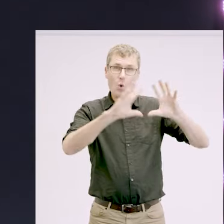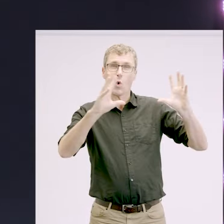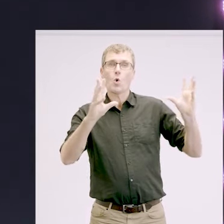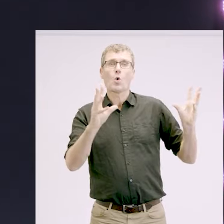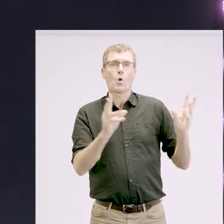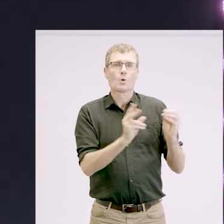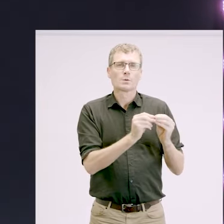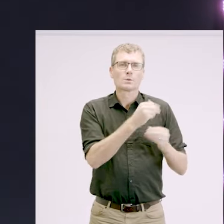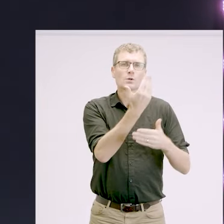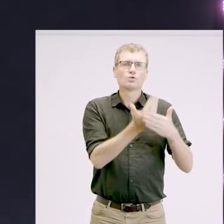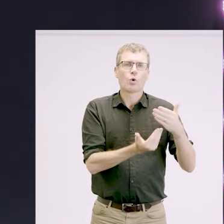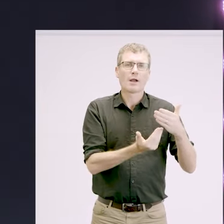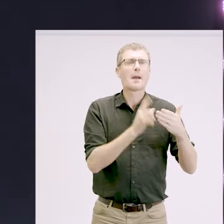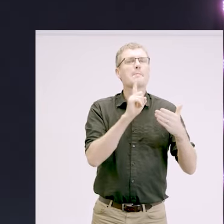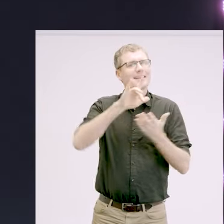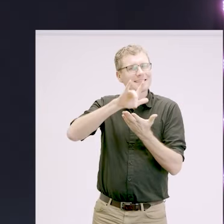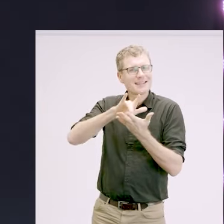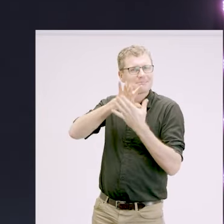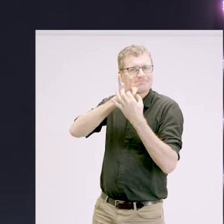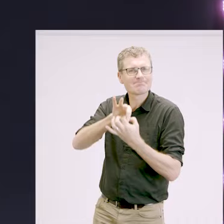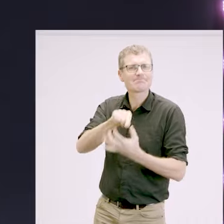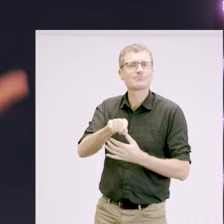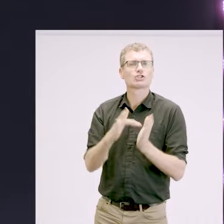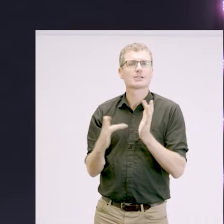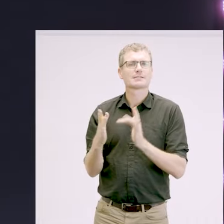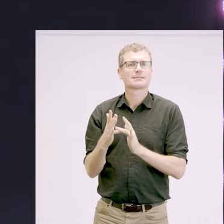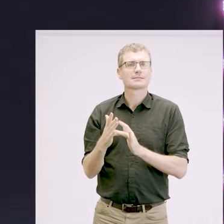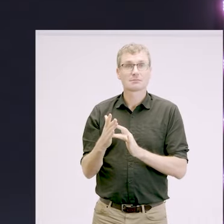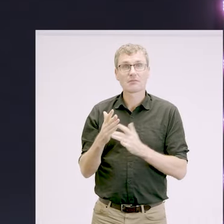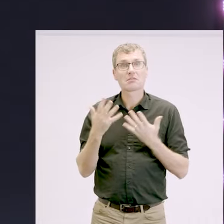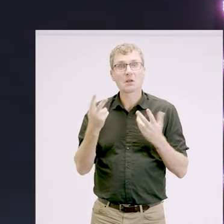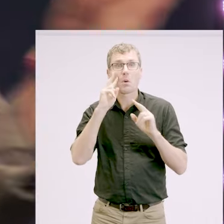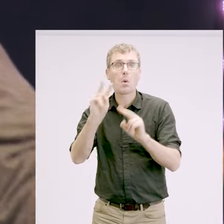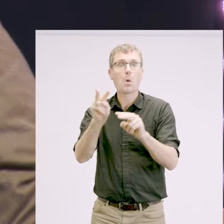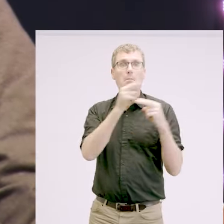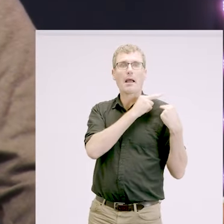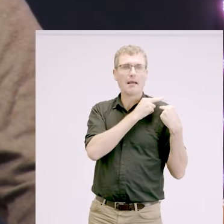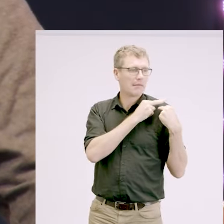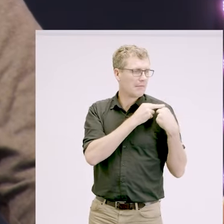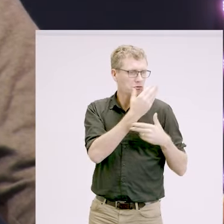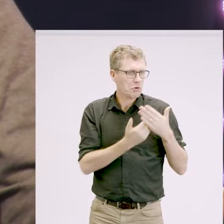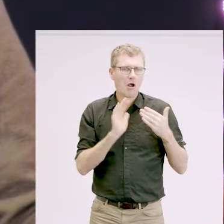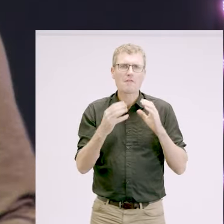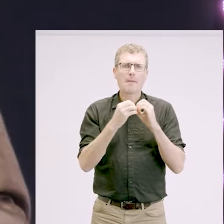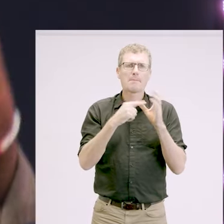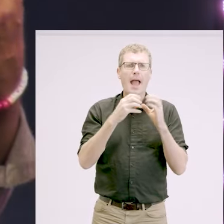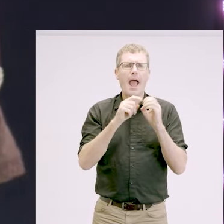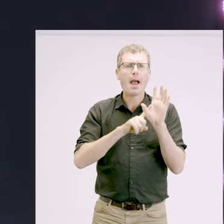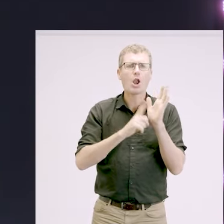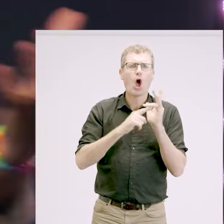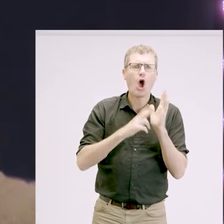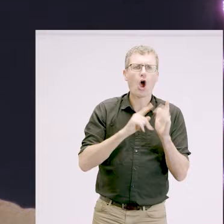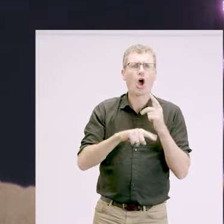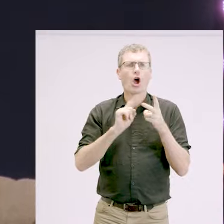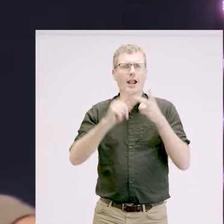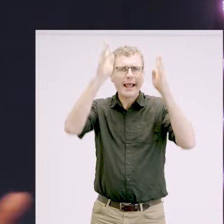unified story that centers on Jesus, right? So we know that to be the case. And when we leap back into these stories about like